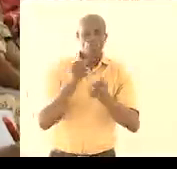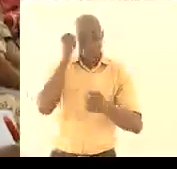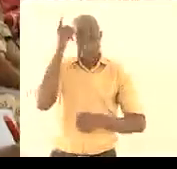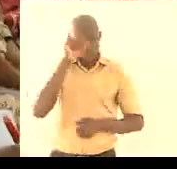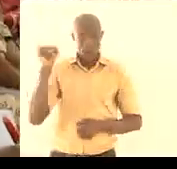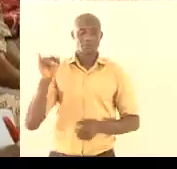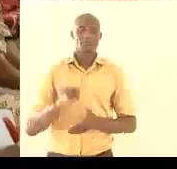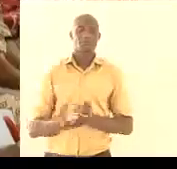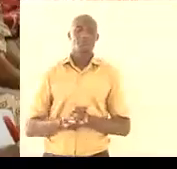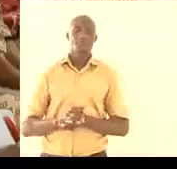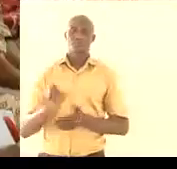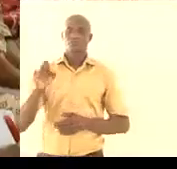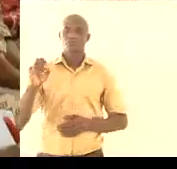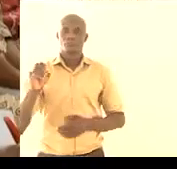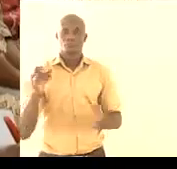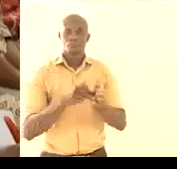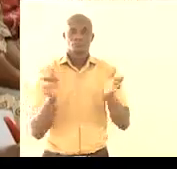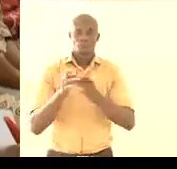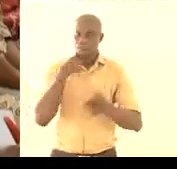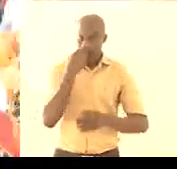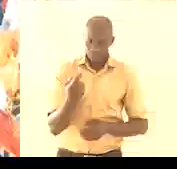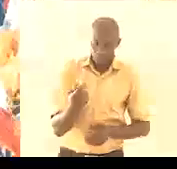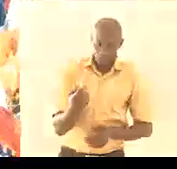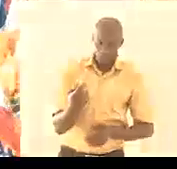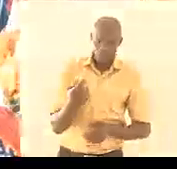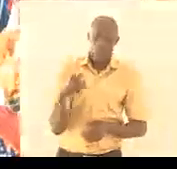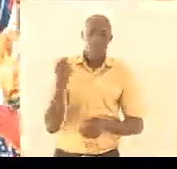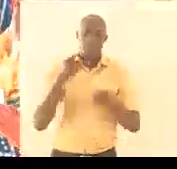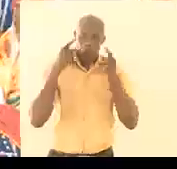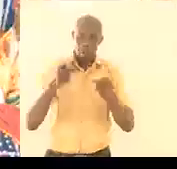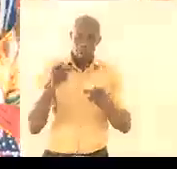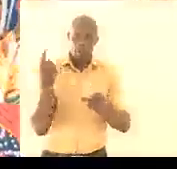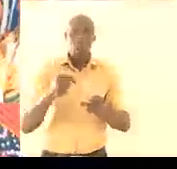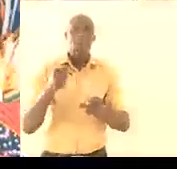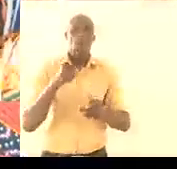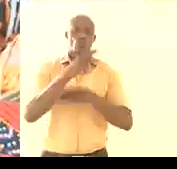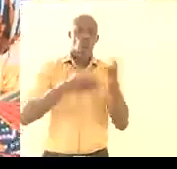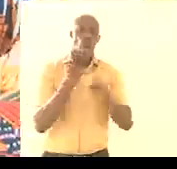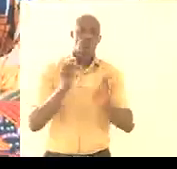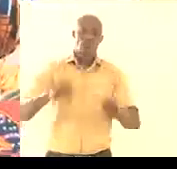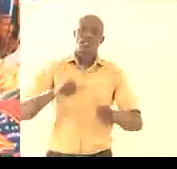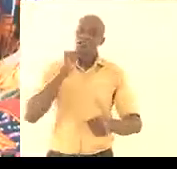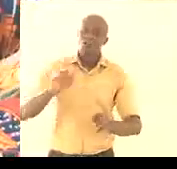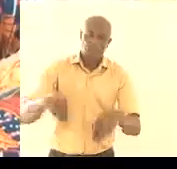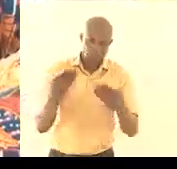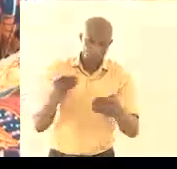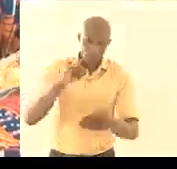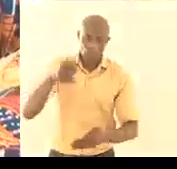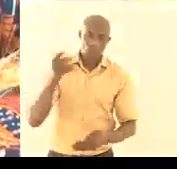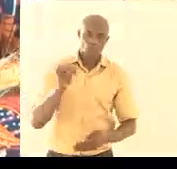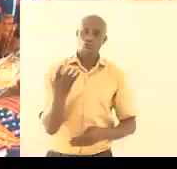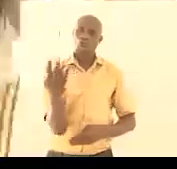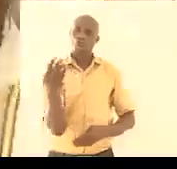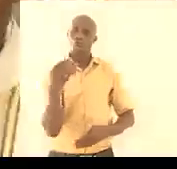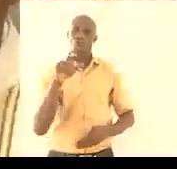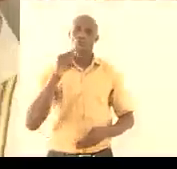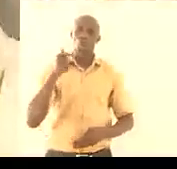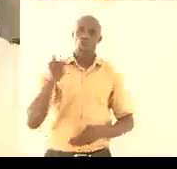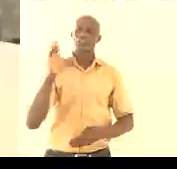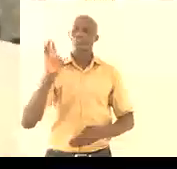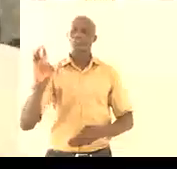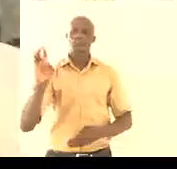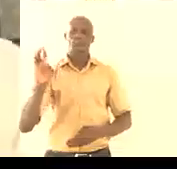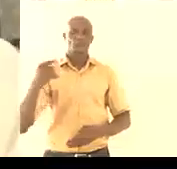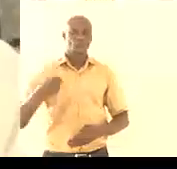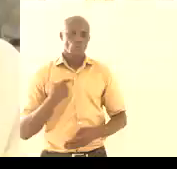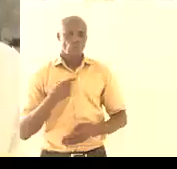Philippians 4:7. So, Jesus says, is the peace the world cannot give. For John 14:27.